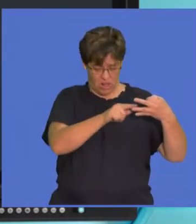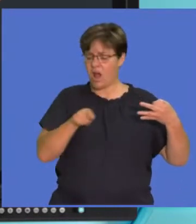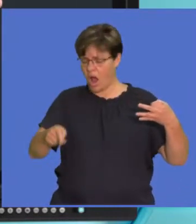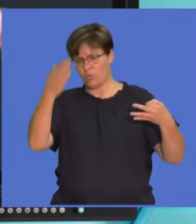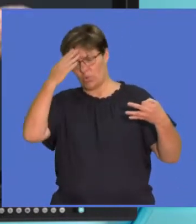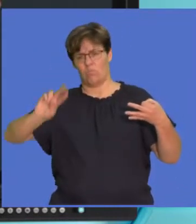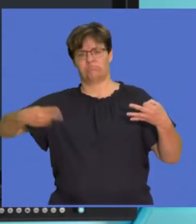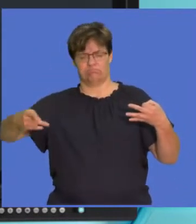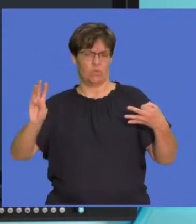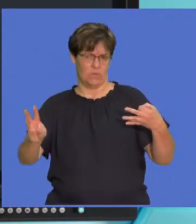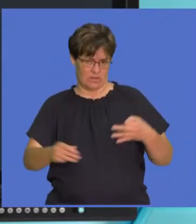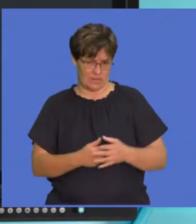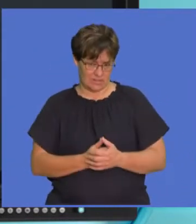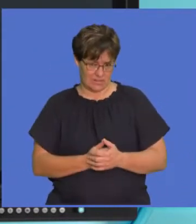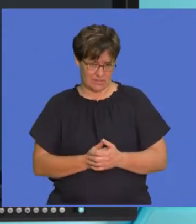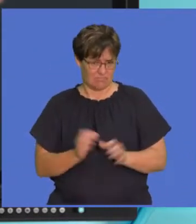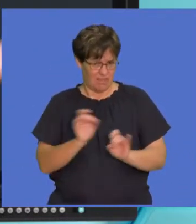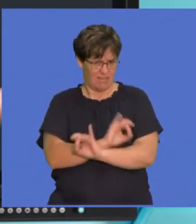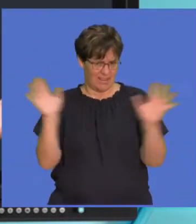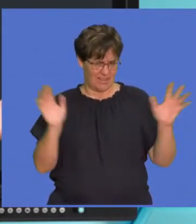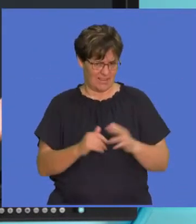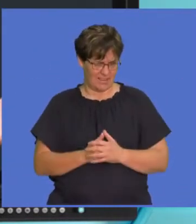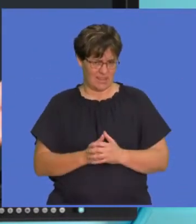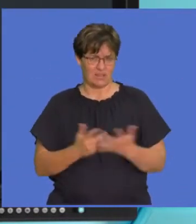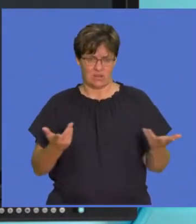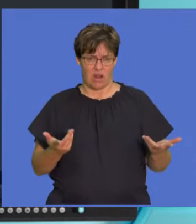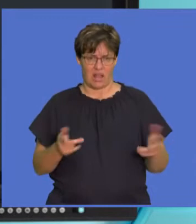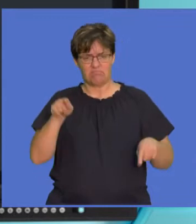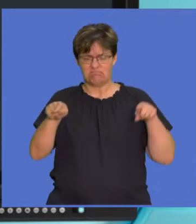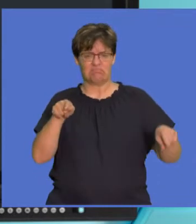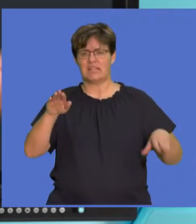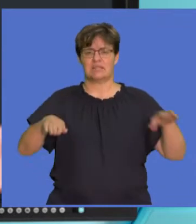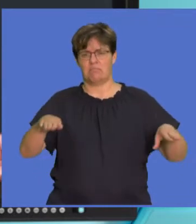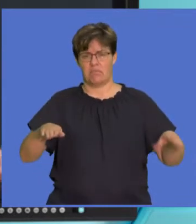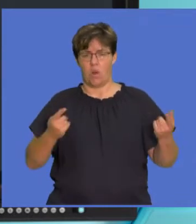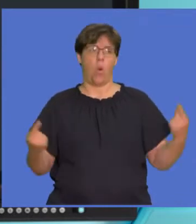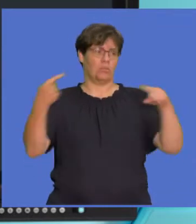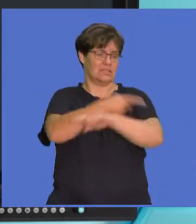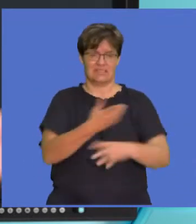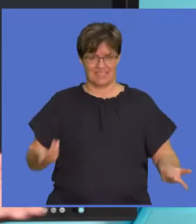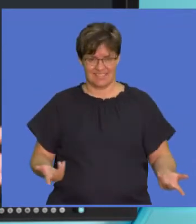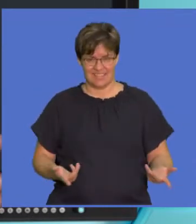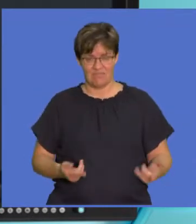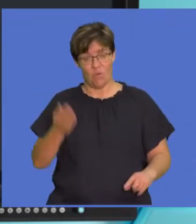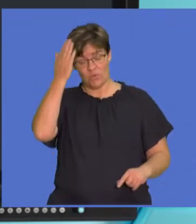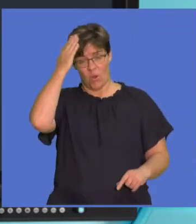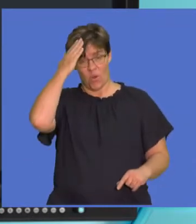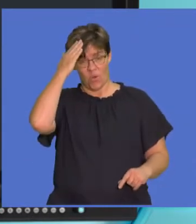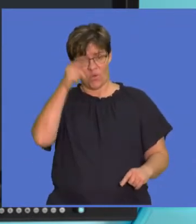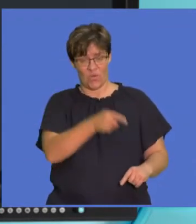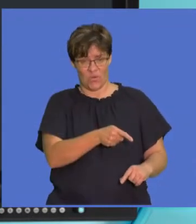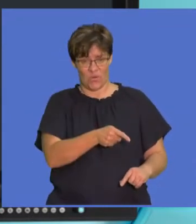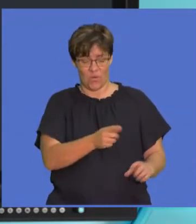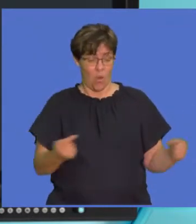you know your ratios, you know their reciprocals. That's clear. So it's like synonyms and antonyms, right? So if you